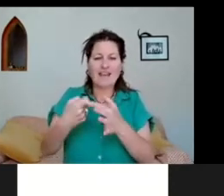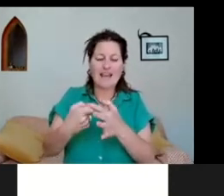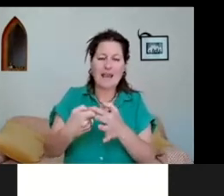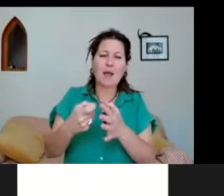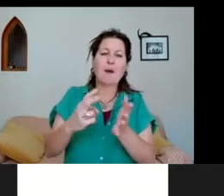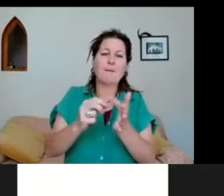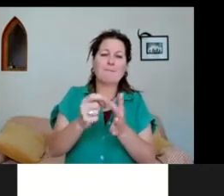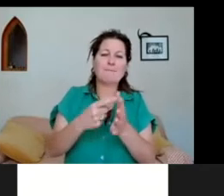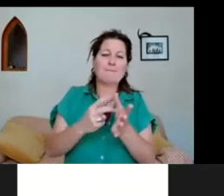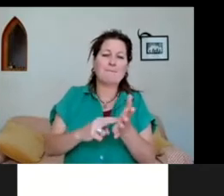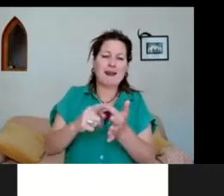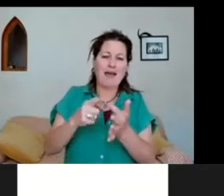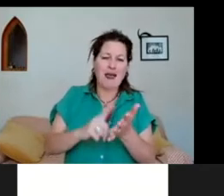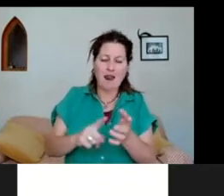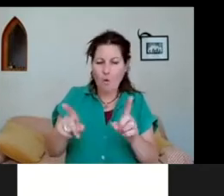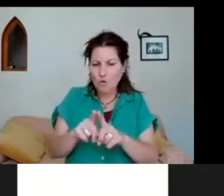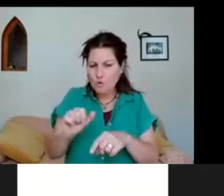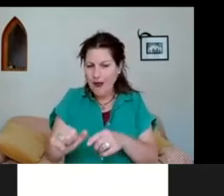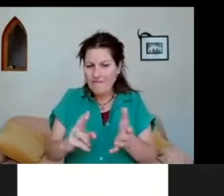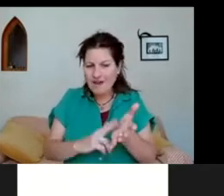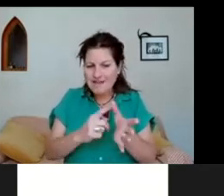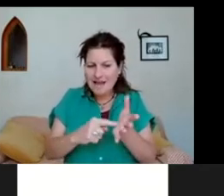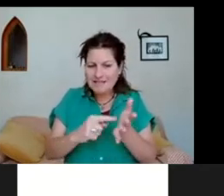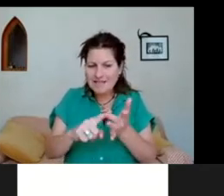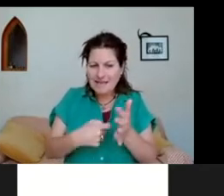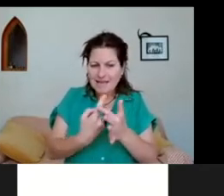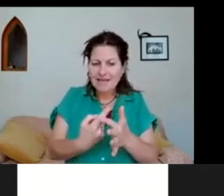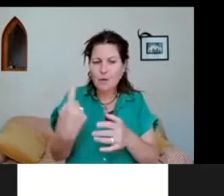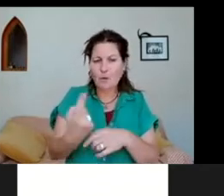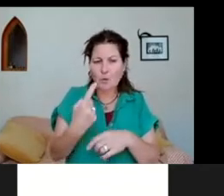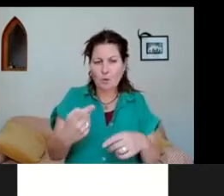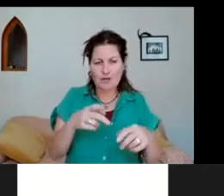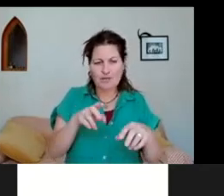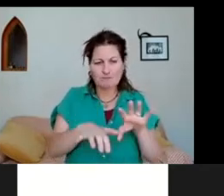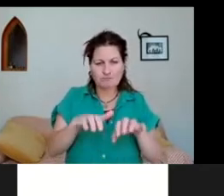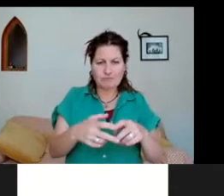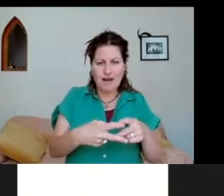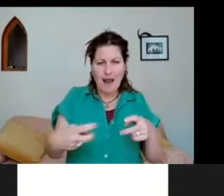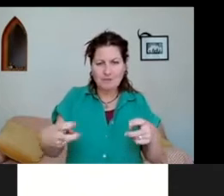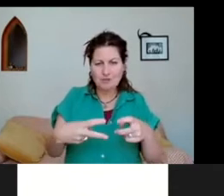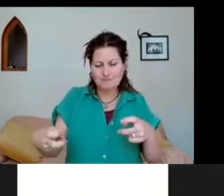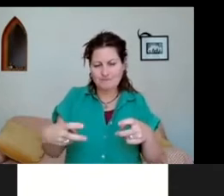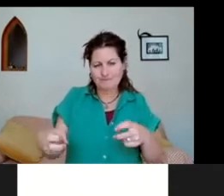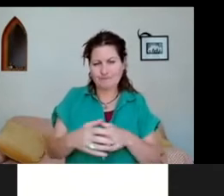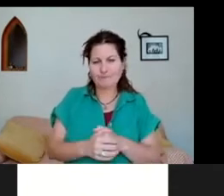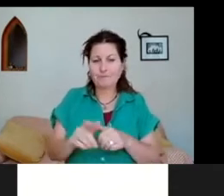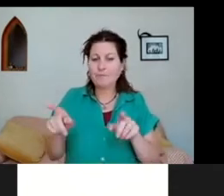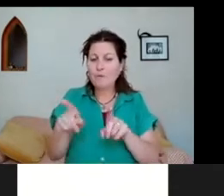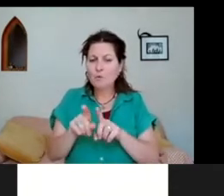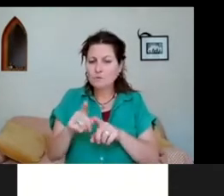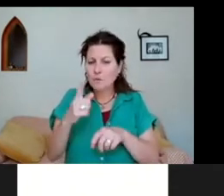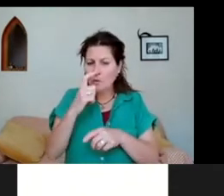captioner, Nathalie, that is here for the caption. And there's also a live link